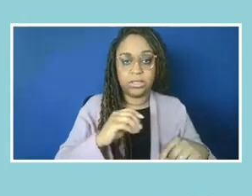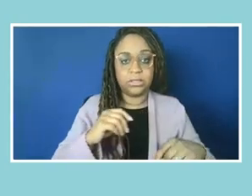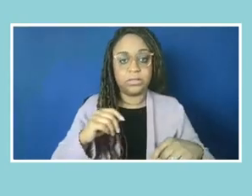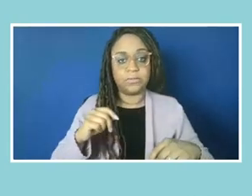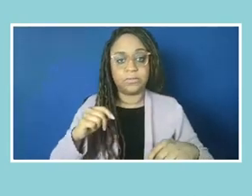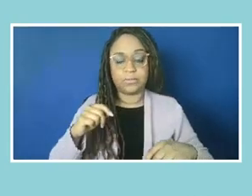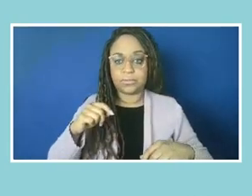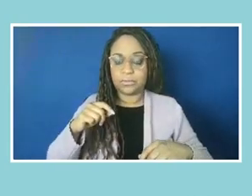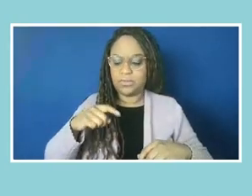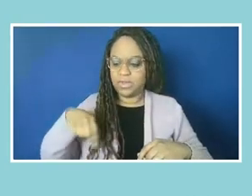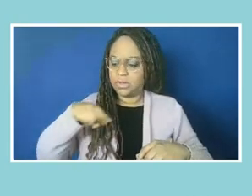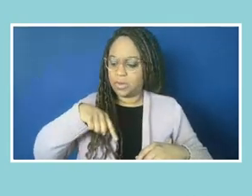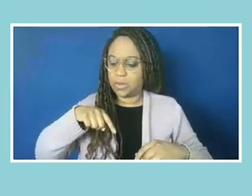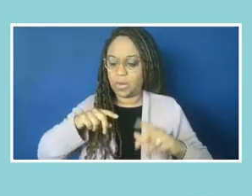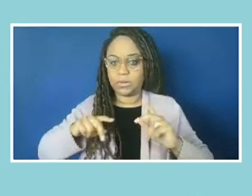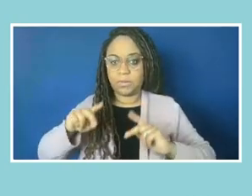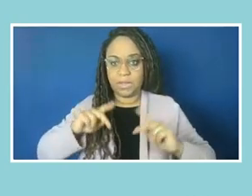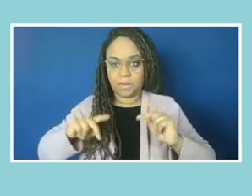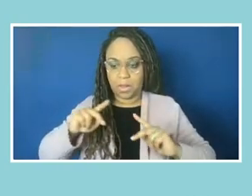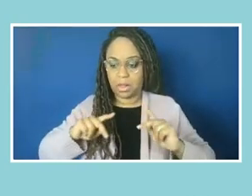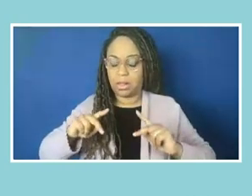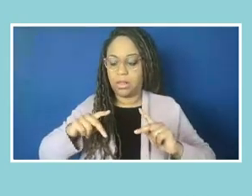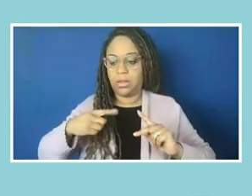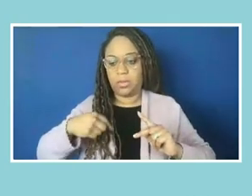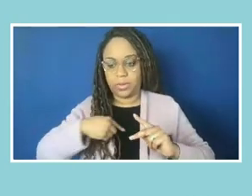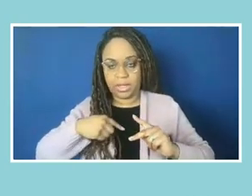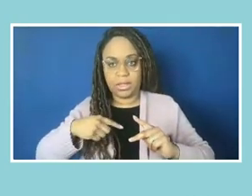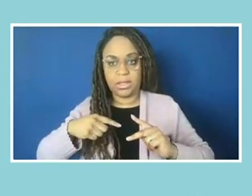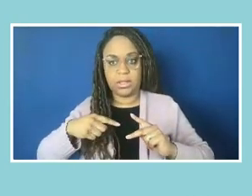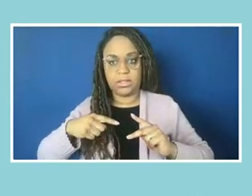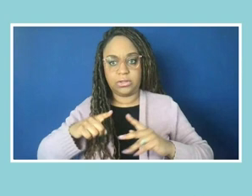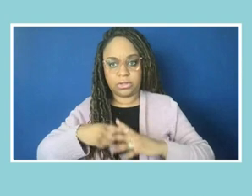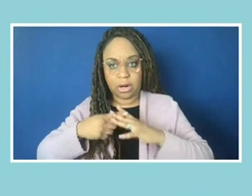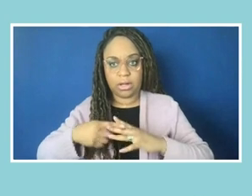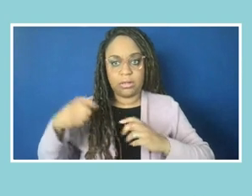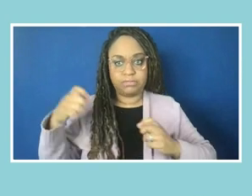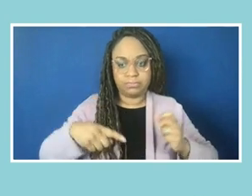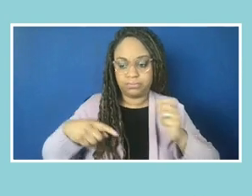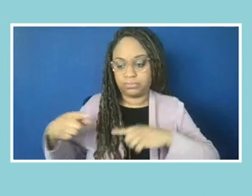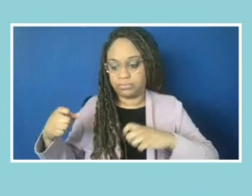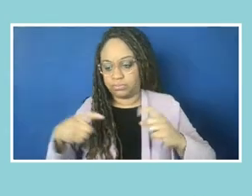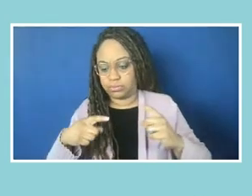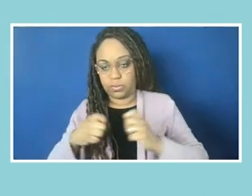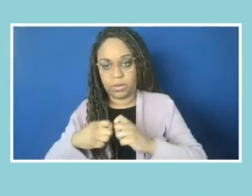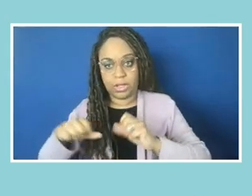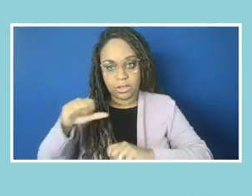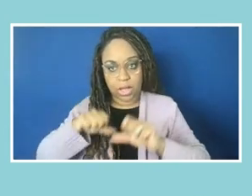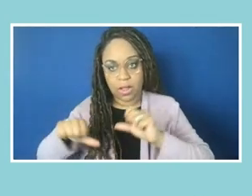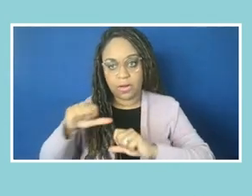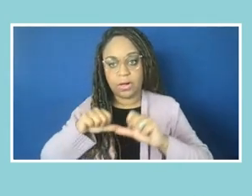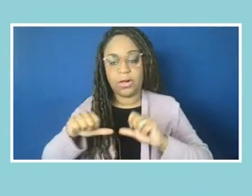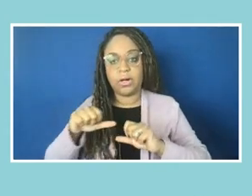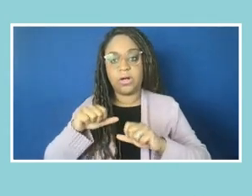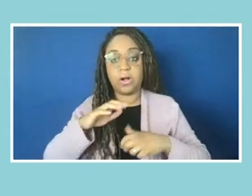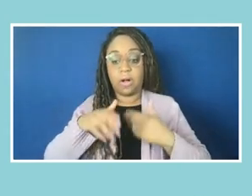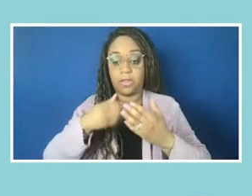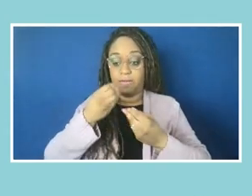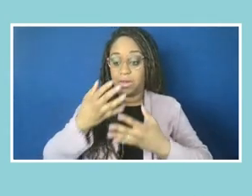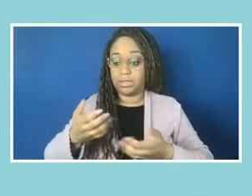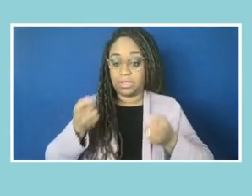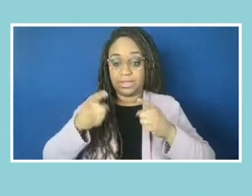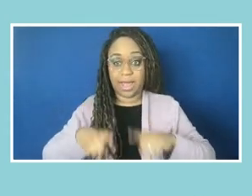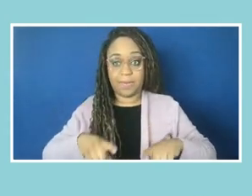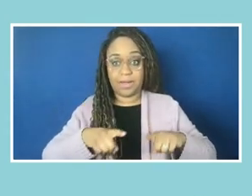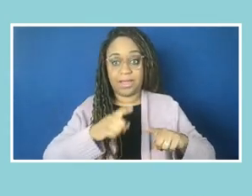we basically used that to correspond with each other, basically provide information about what was going on with the rally and who we